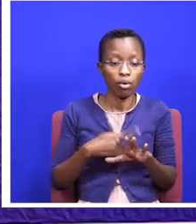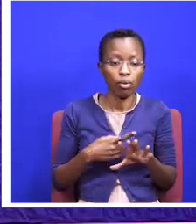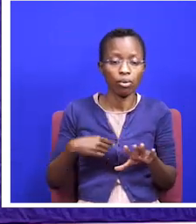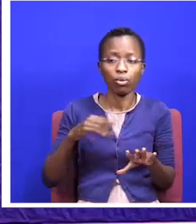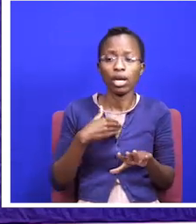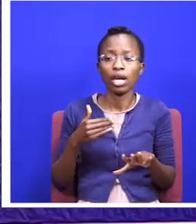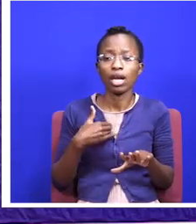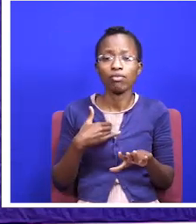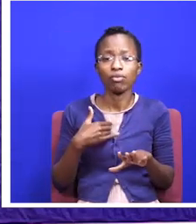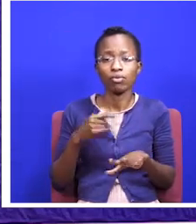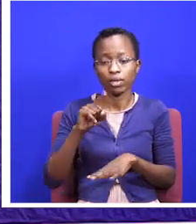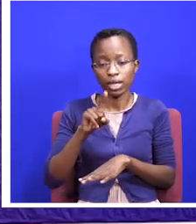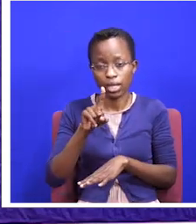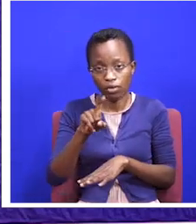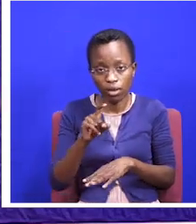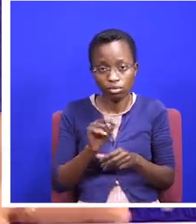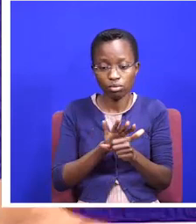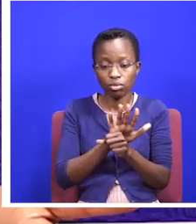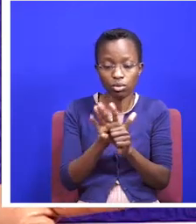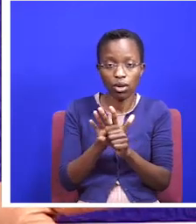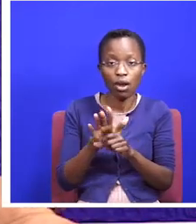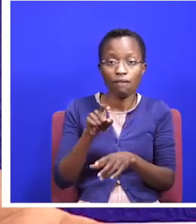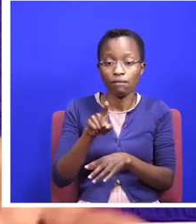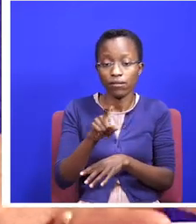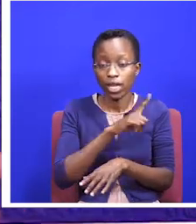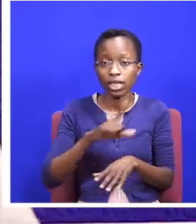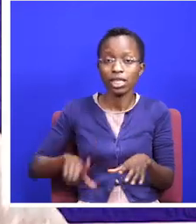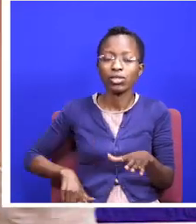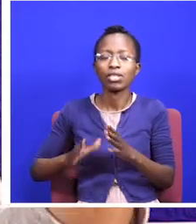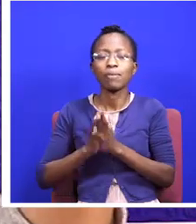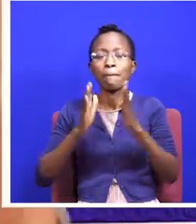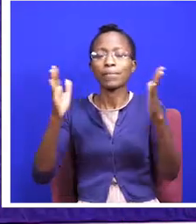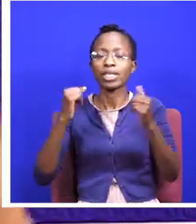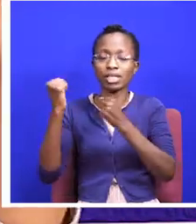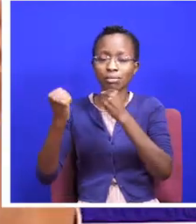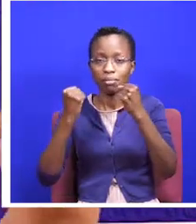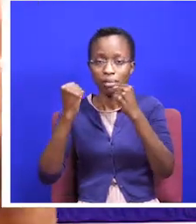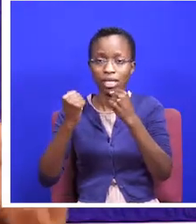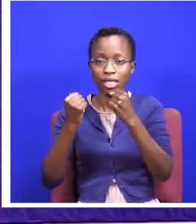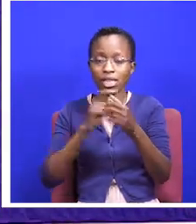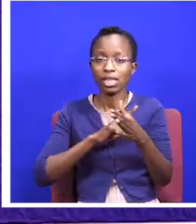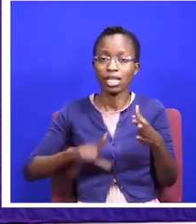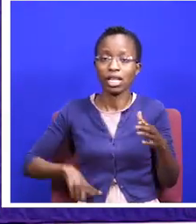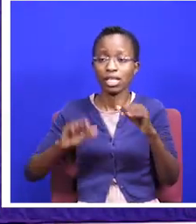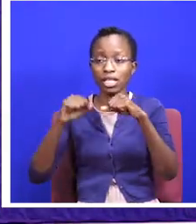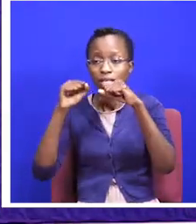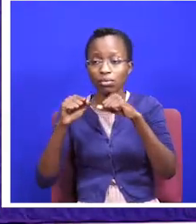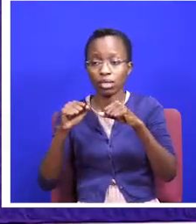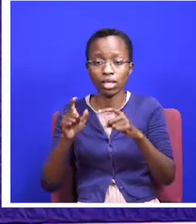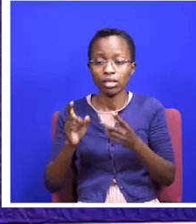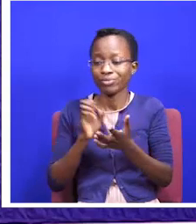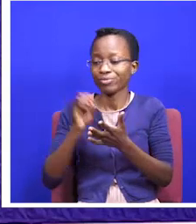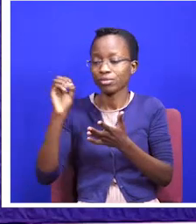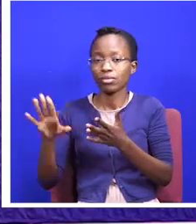now when we have this virus, the coronavirus, God is bigger. He's almighty. He's able